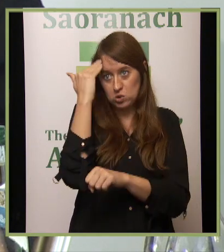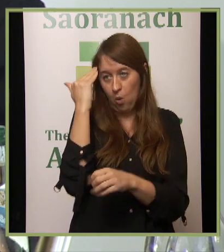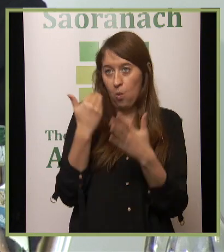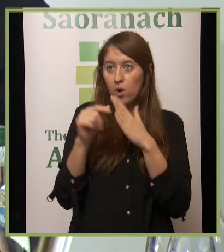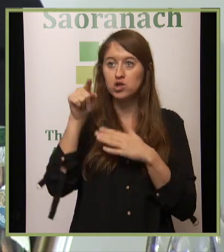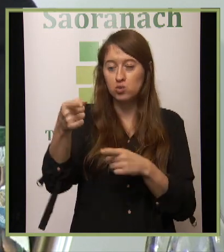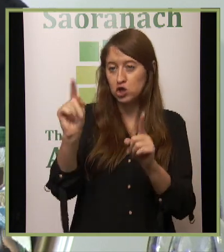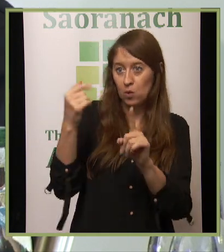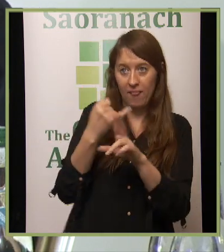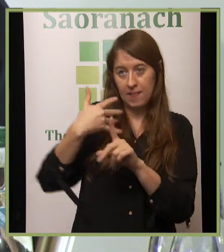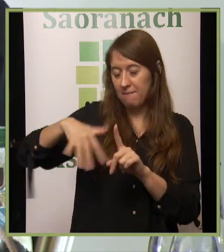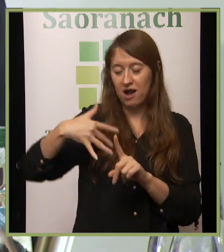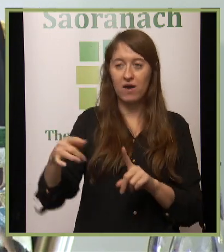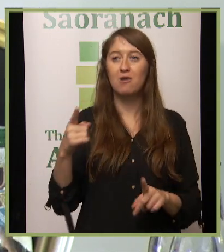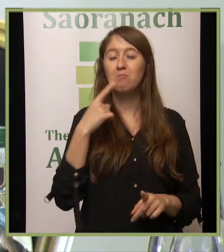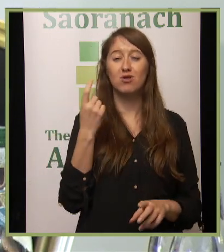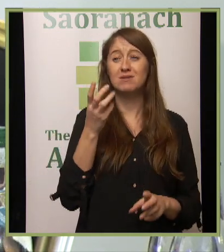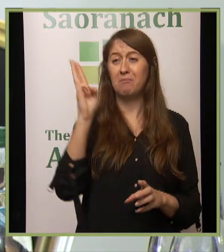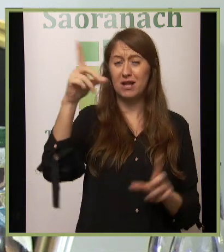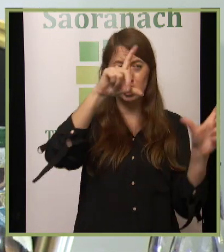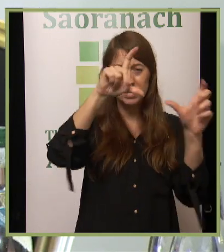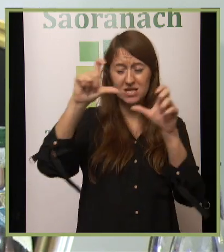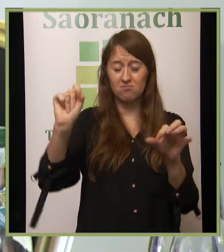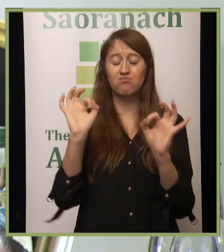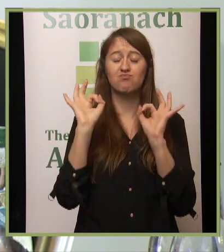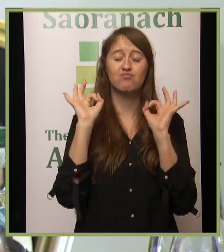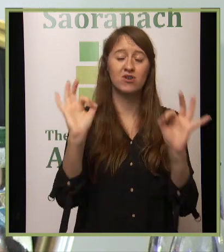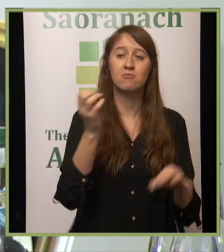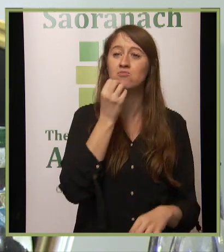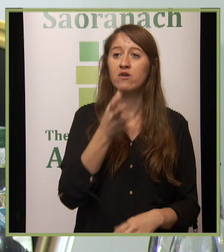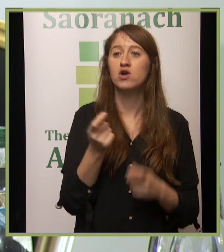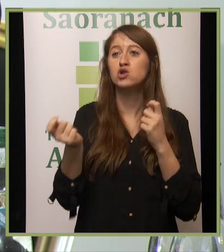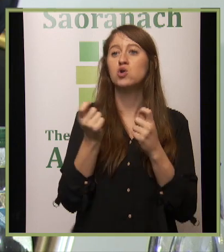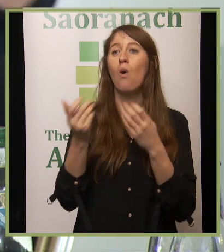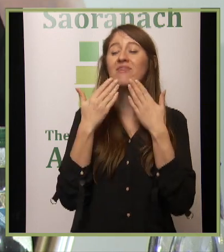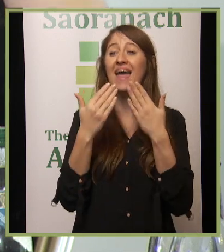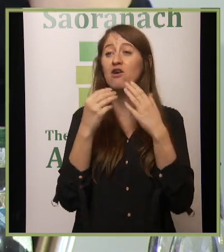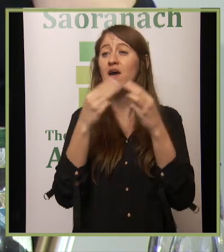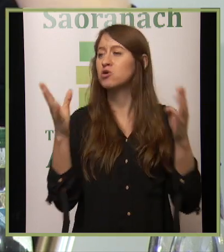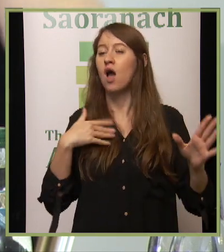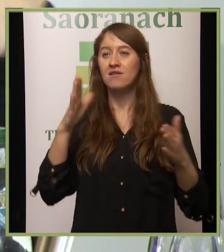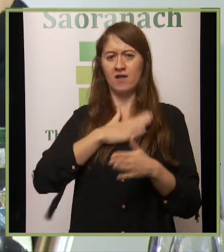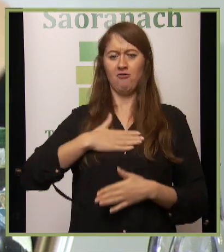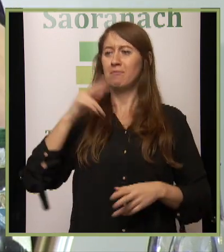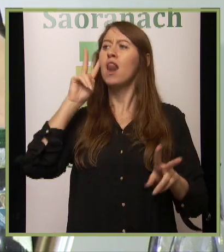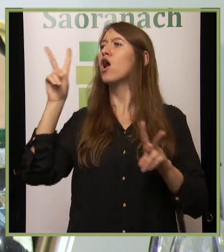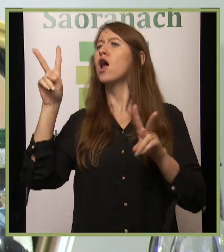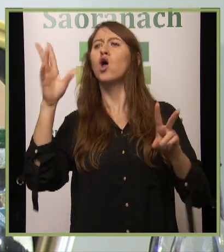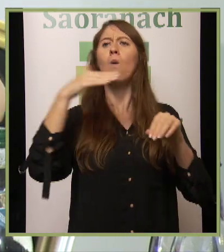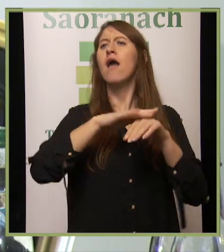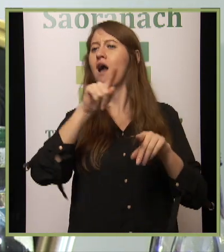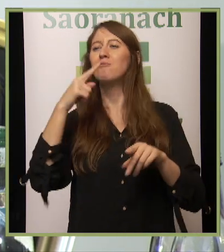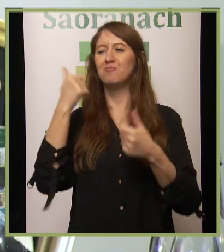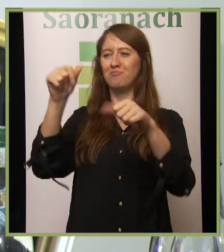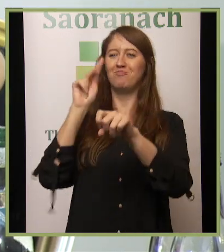important, and the photographs are really stunning as well. So thank you to each of you. Sorry, I couldn't find you there for a minute. Thank you to all of